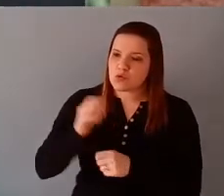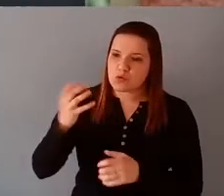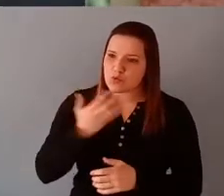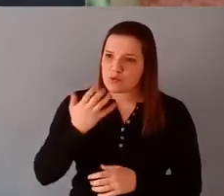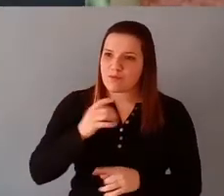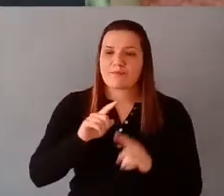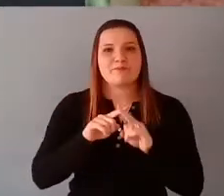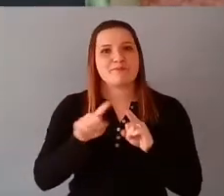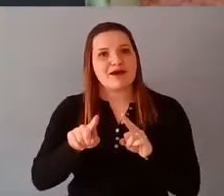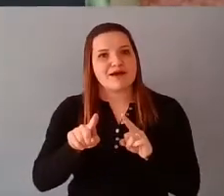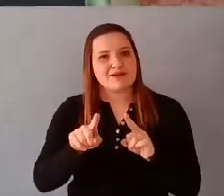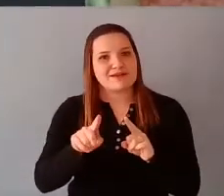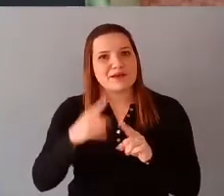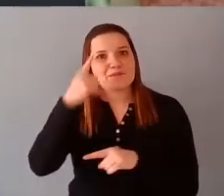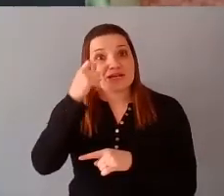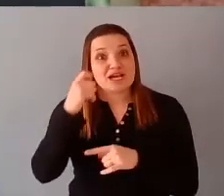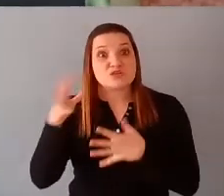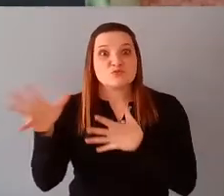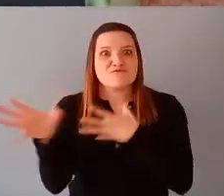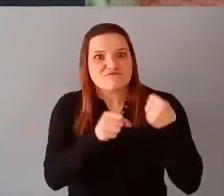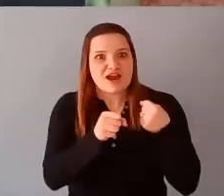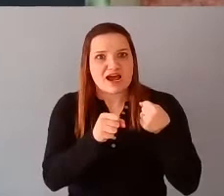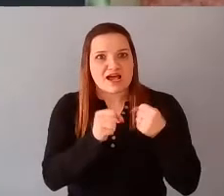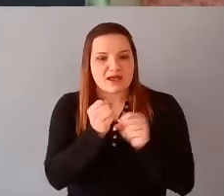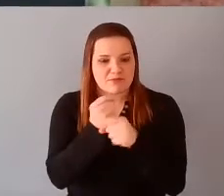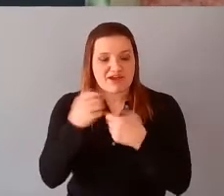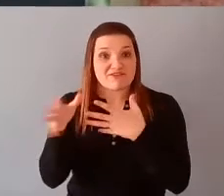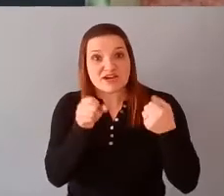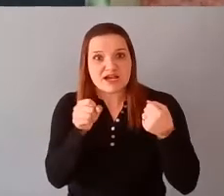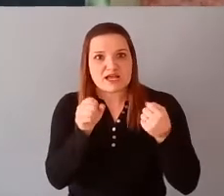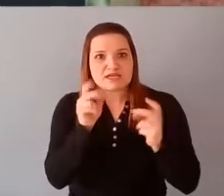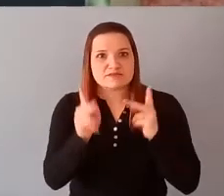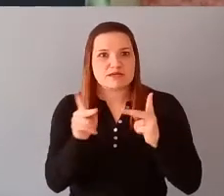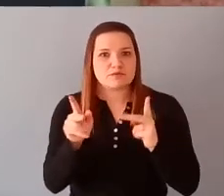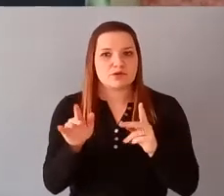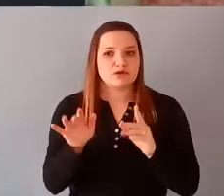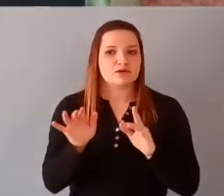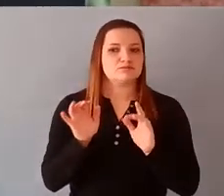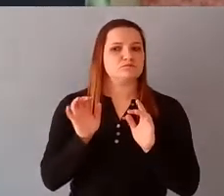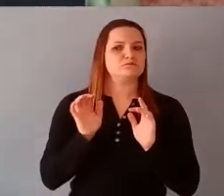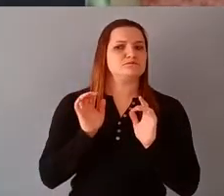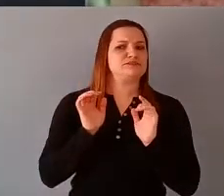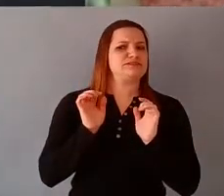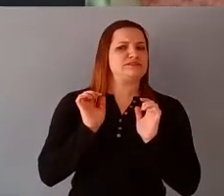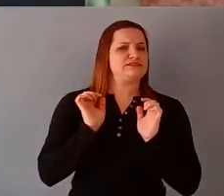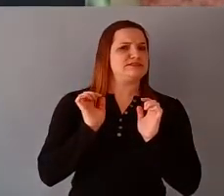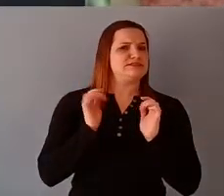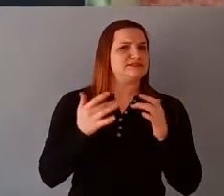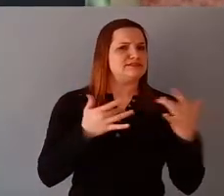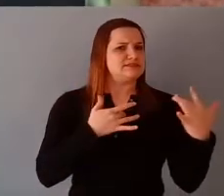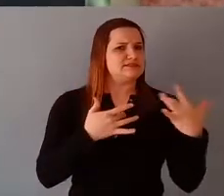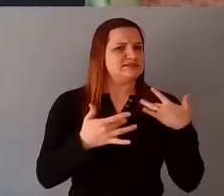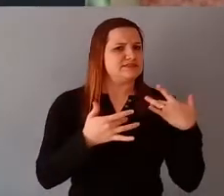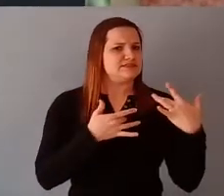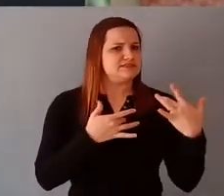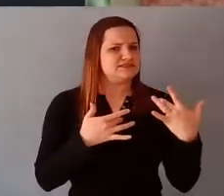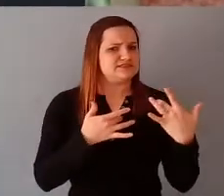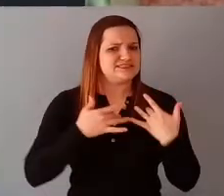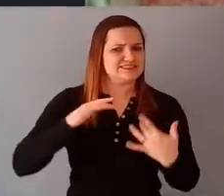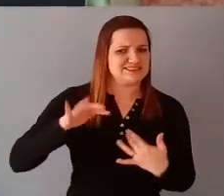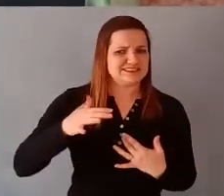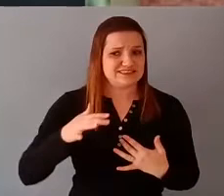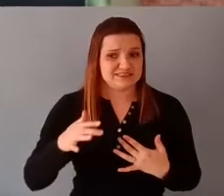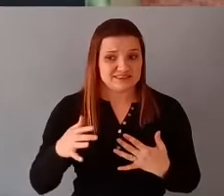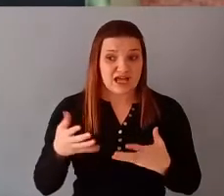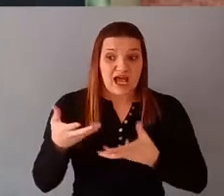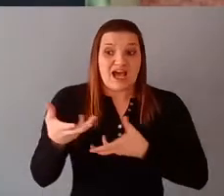fact that it was developed so quickly has just created some added anxiety that people just are they're not ready to